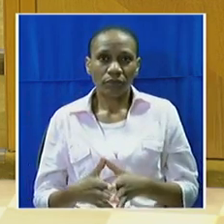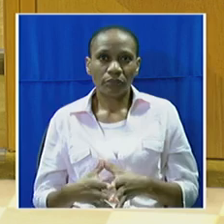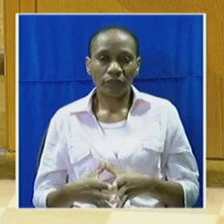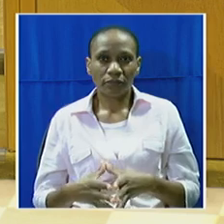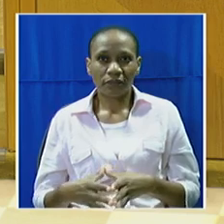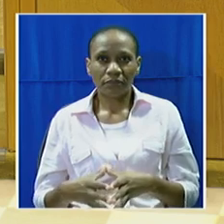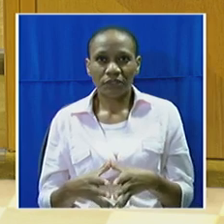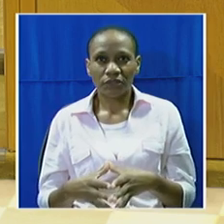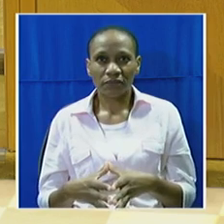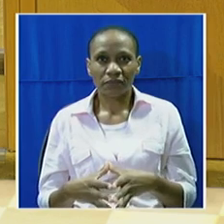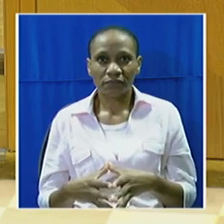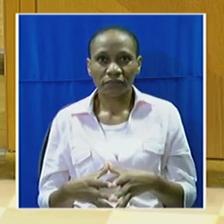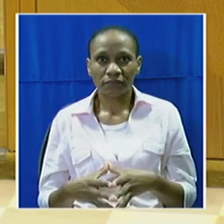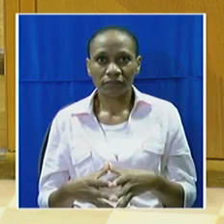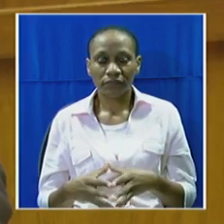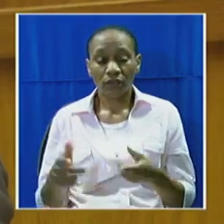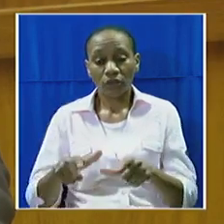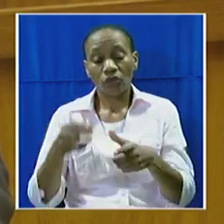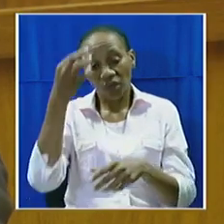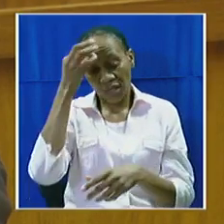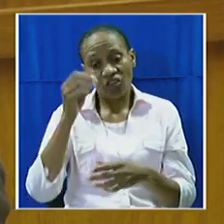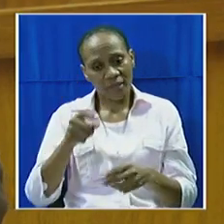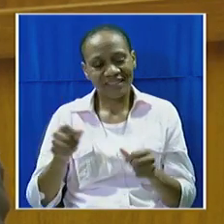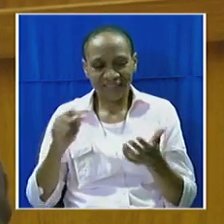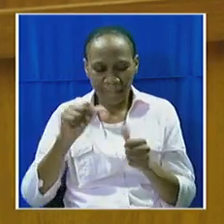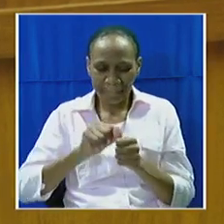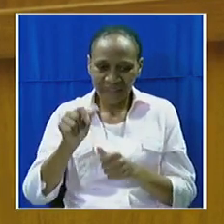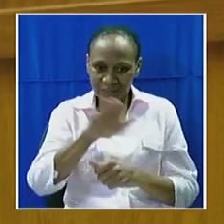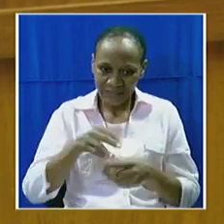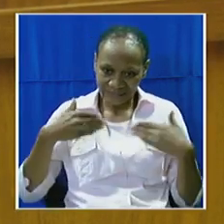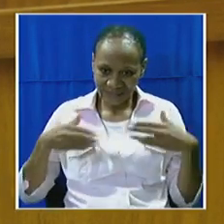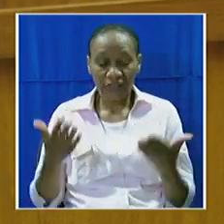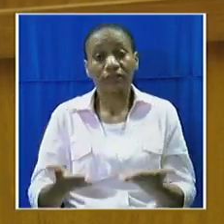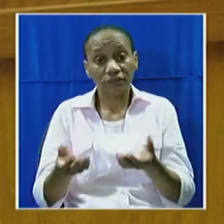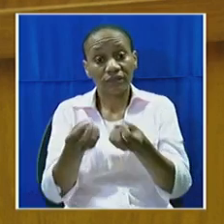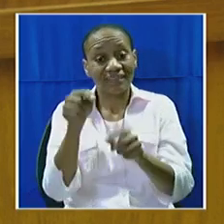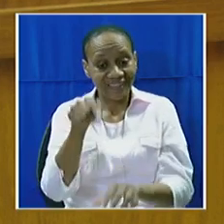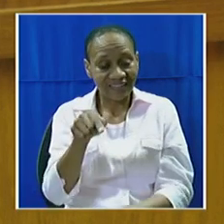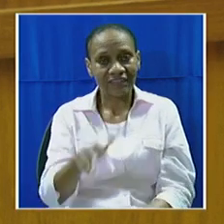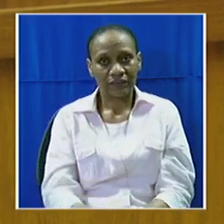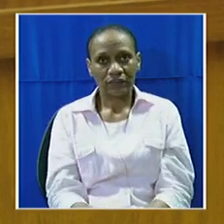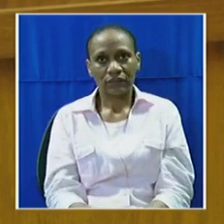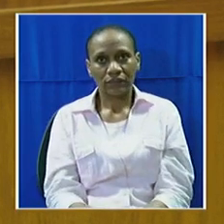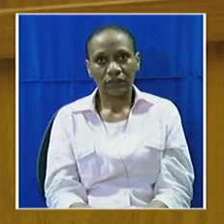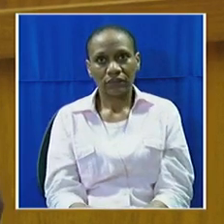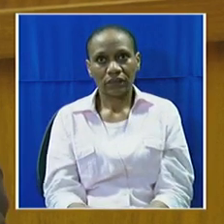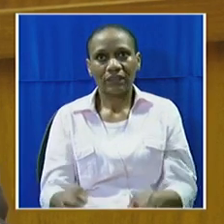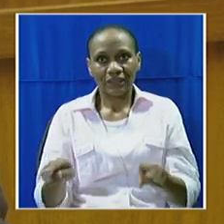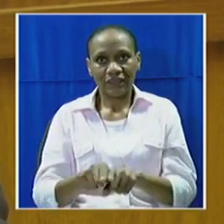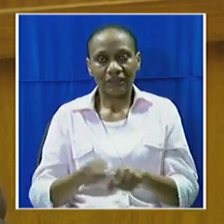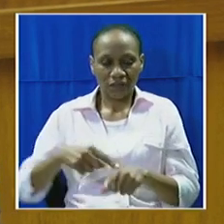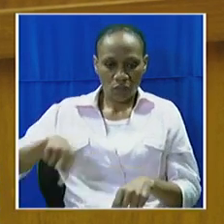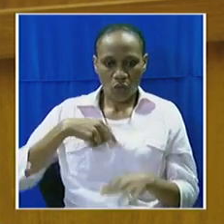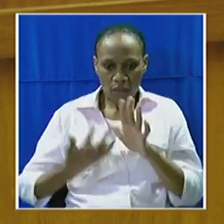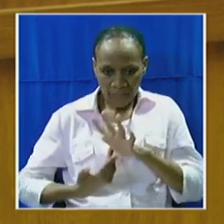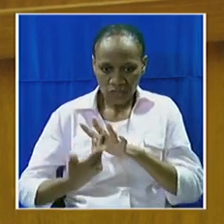Local government is the heartbeat of service delivery in our country. It is the pulse of our creative